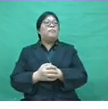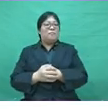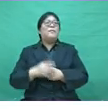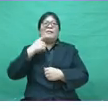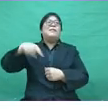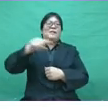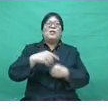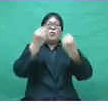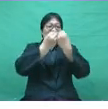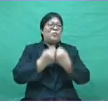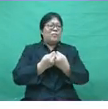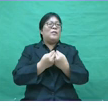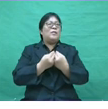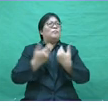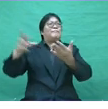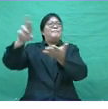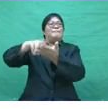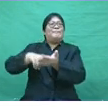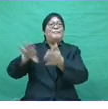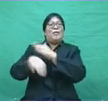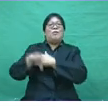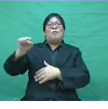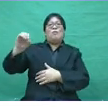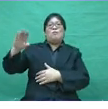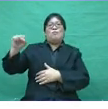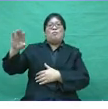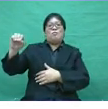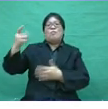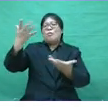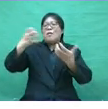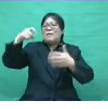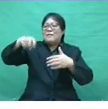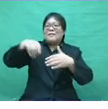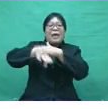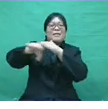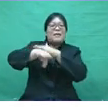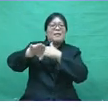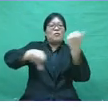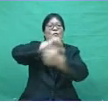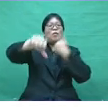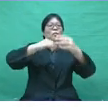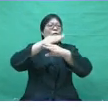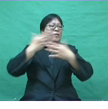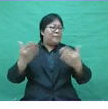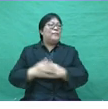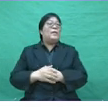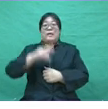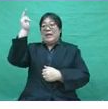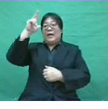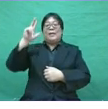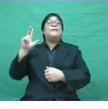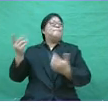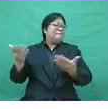small number of them are registered with SOCSO for access to basic social protection. Hence, the government stepped in